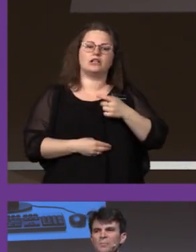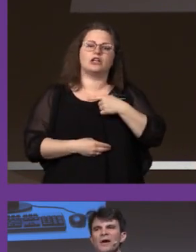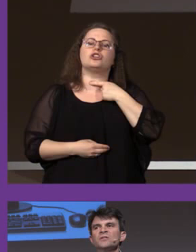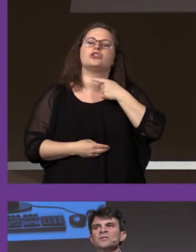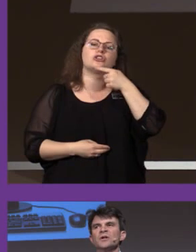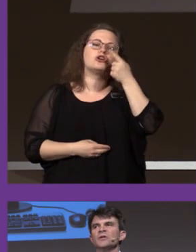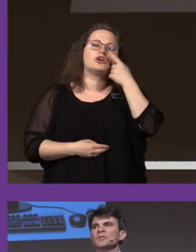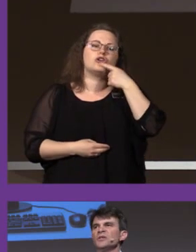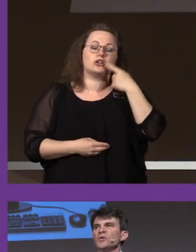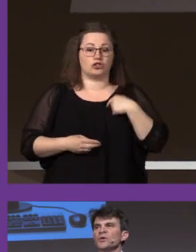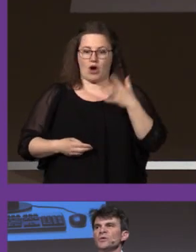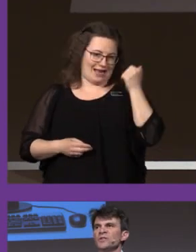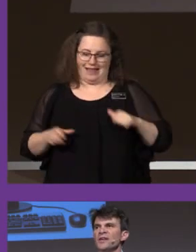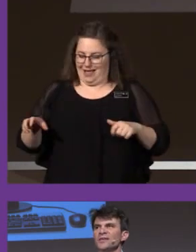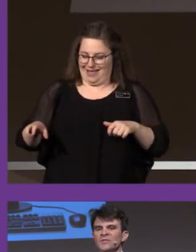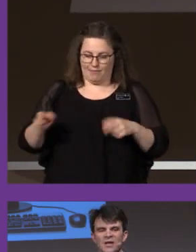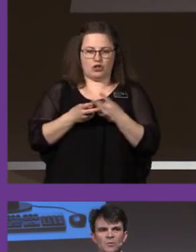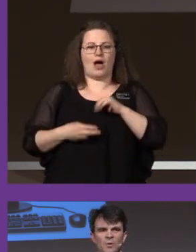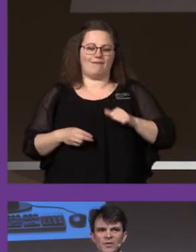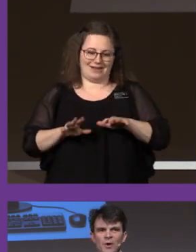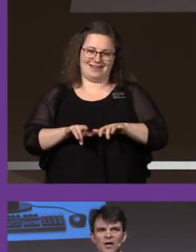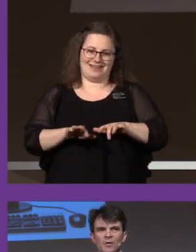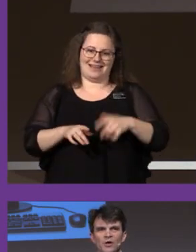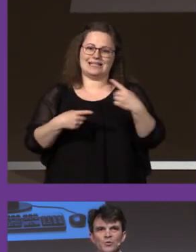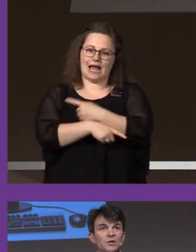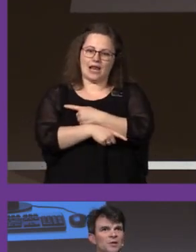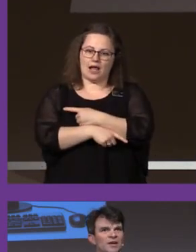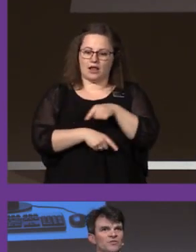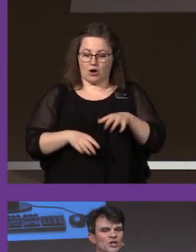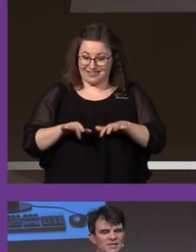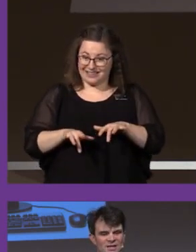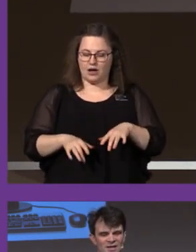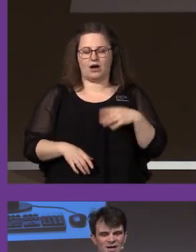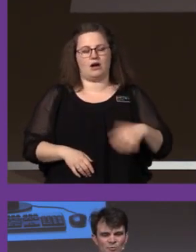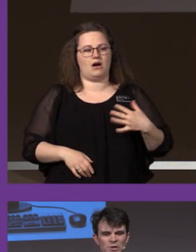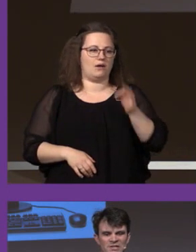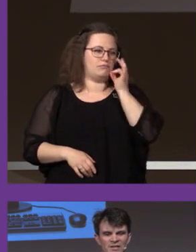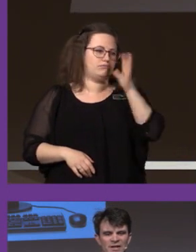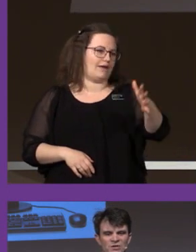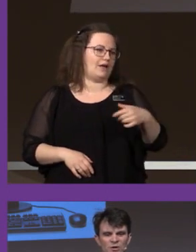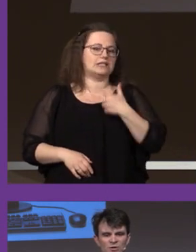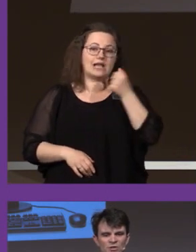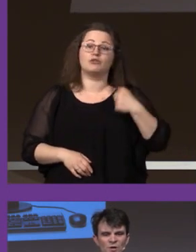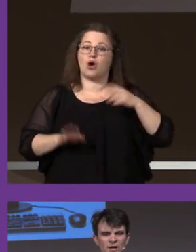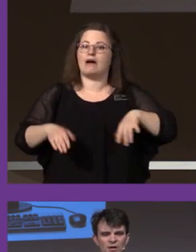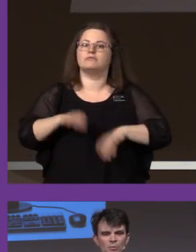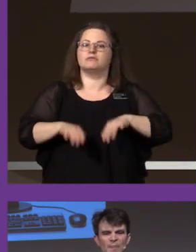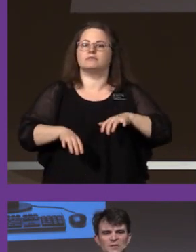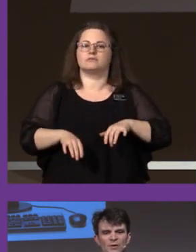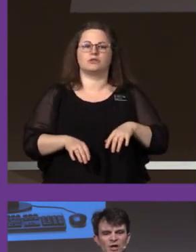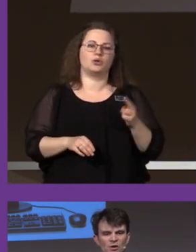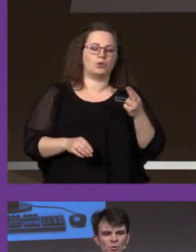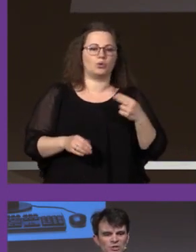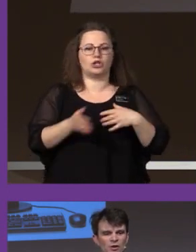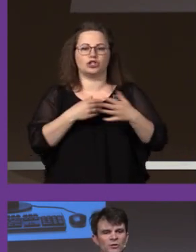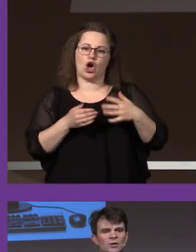can't use a mouse, so I use keystroke alternatives, which, by the way, are incredibly efficient. I've already done the keystroke to, I don't know, run the